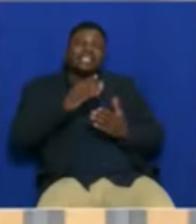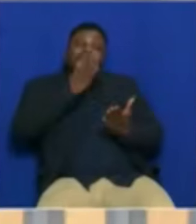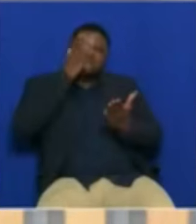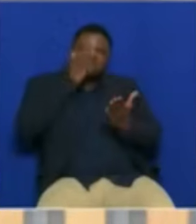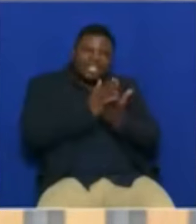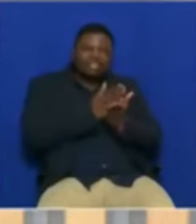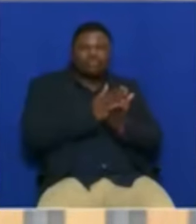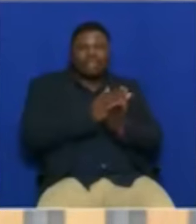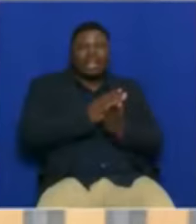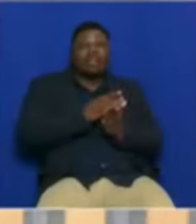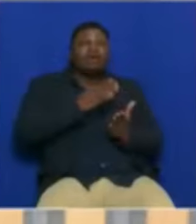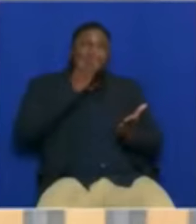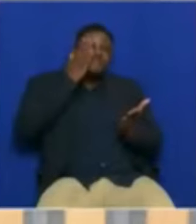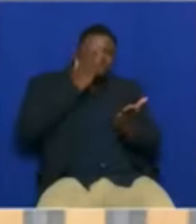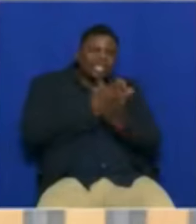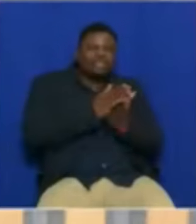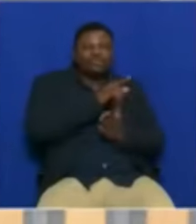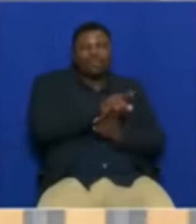drawn out.